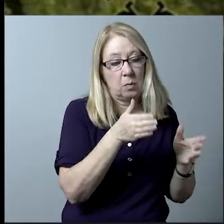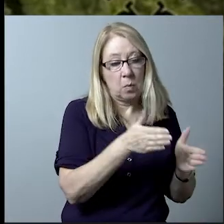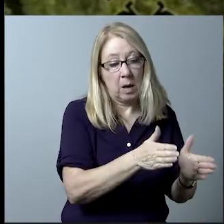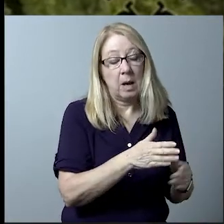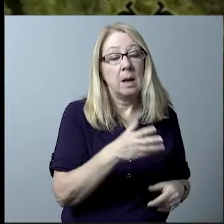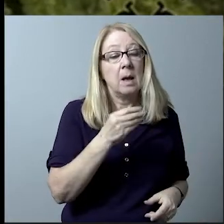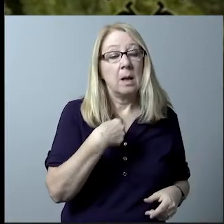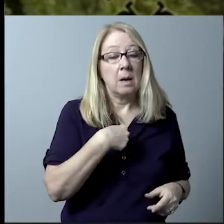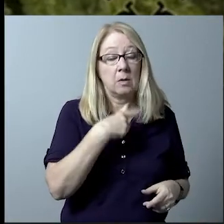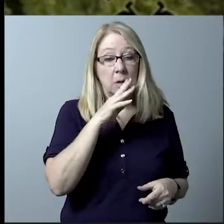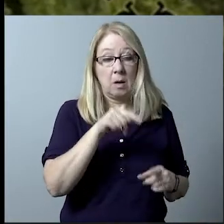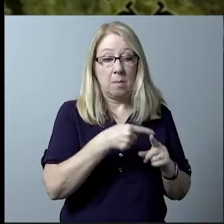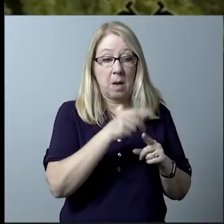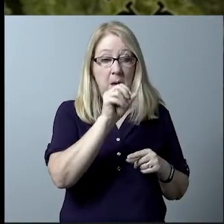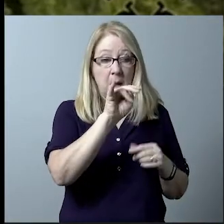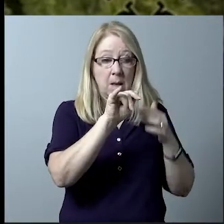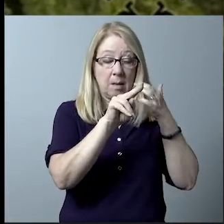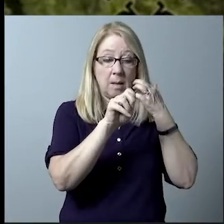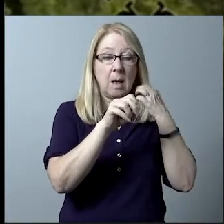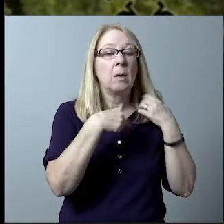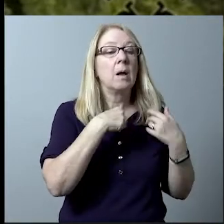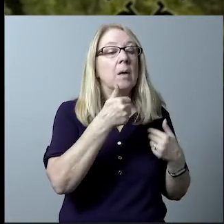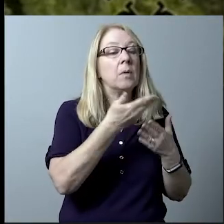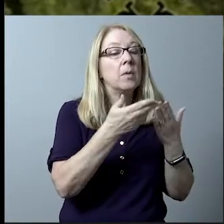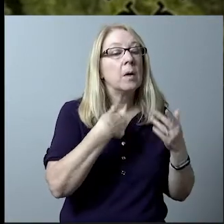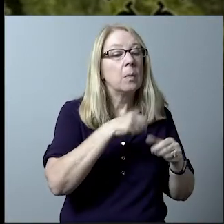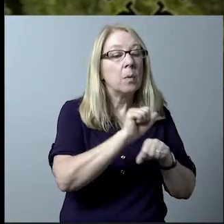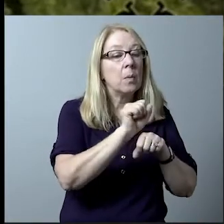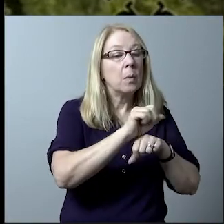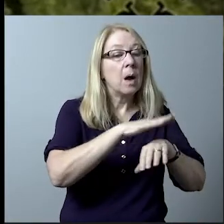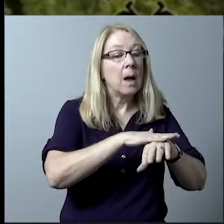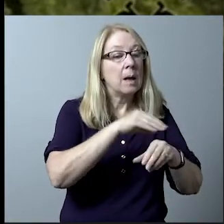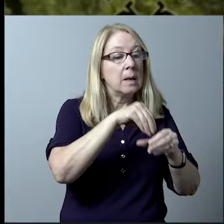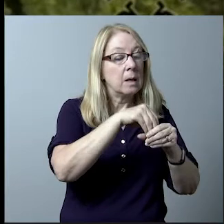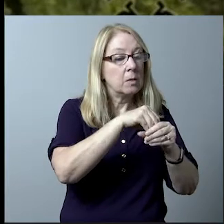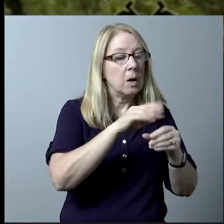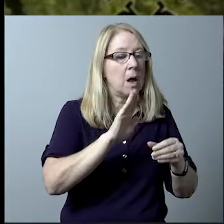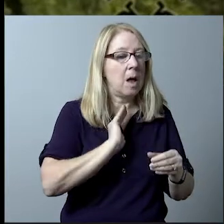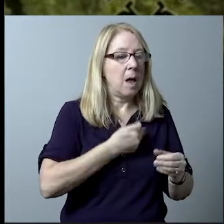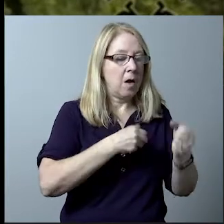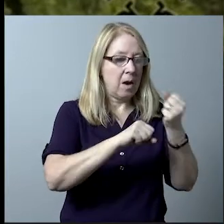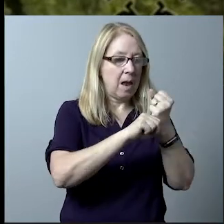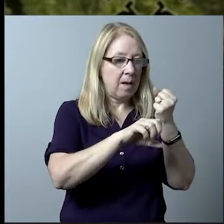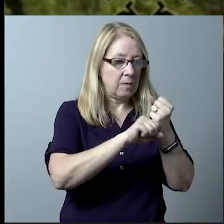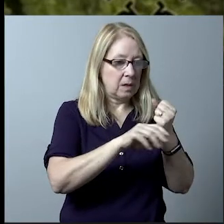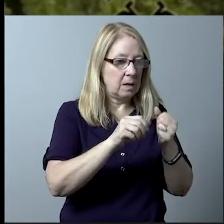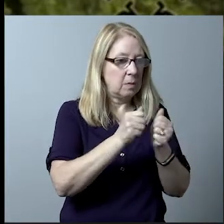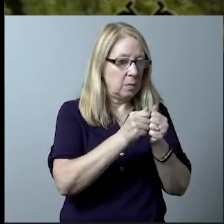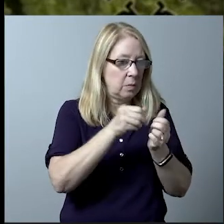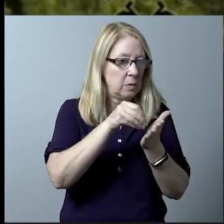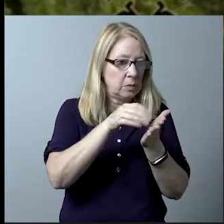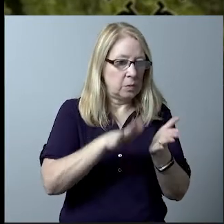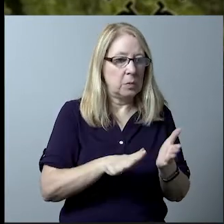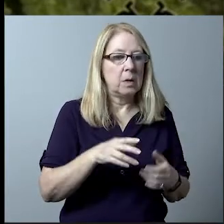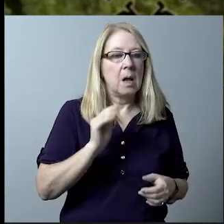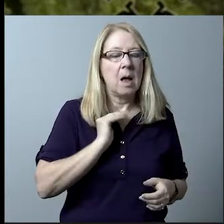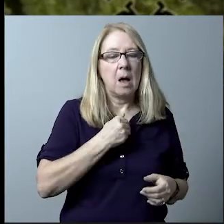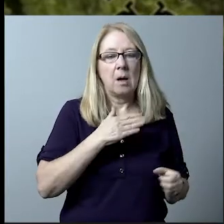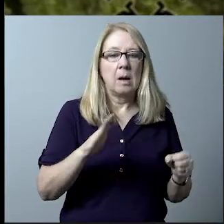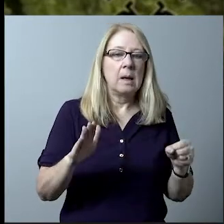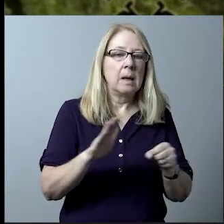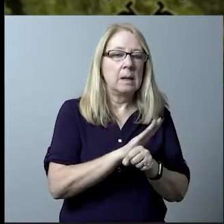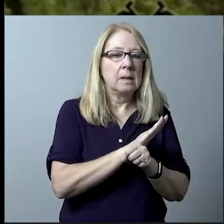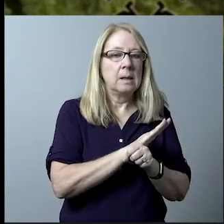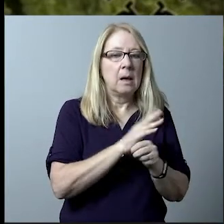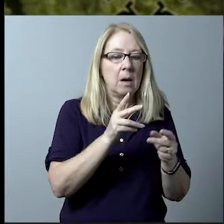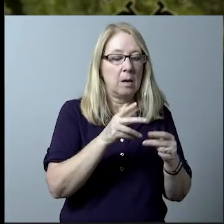efficient process. Speaking of our online presence, another thing we're working on internally is our advertising communication with